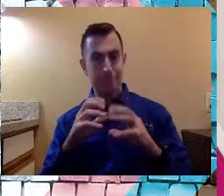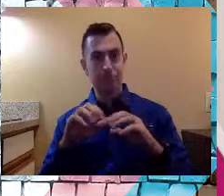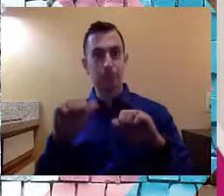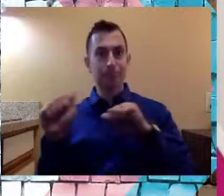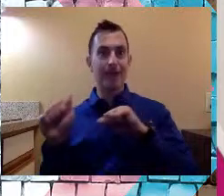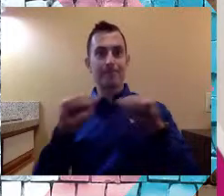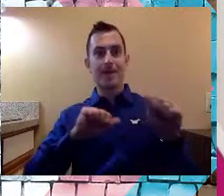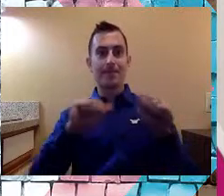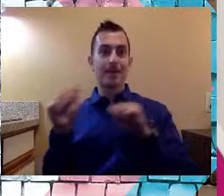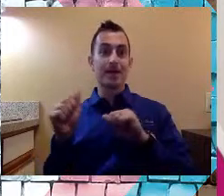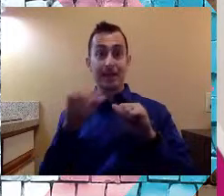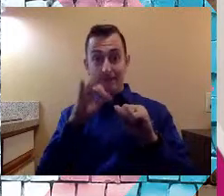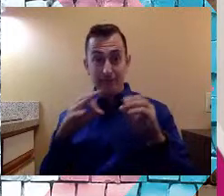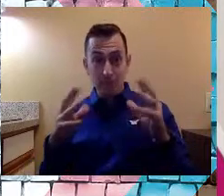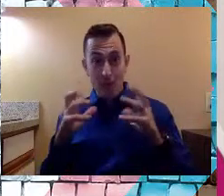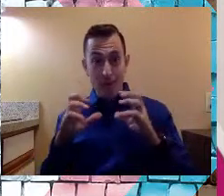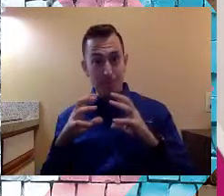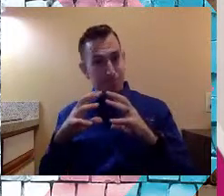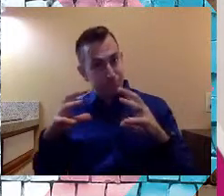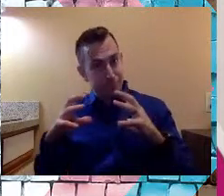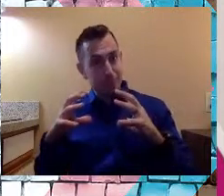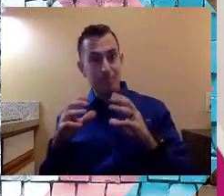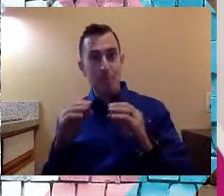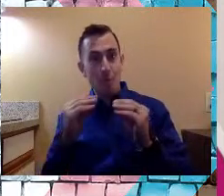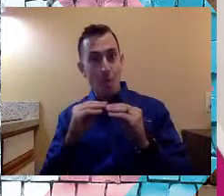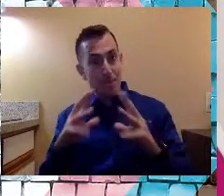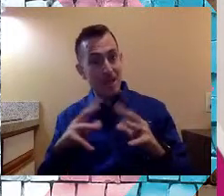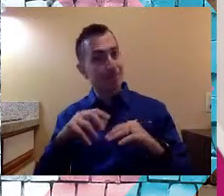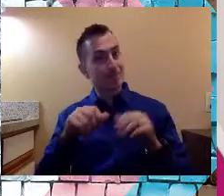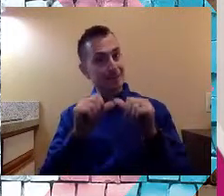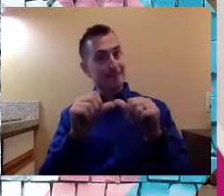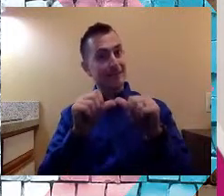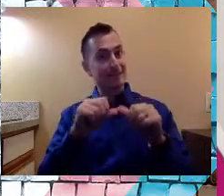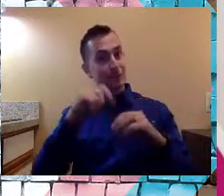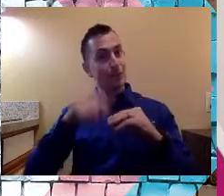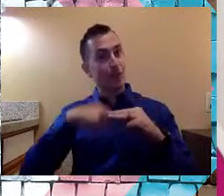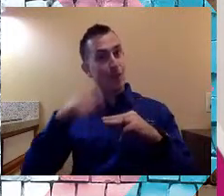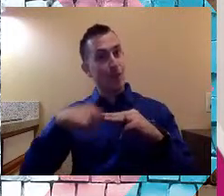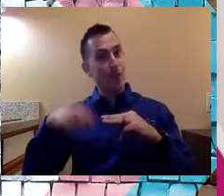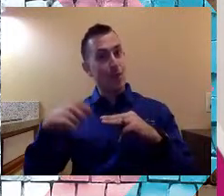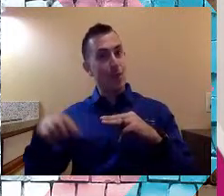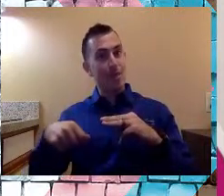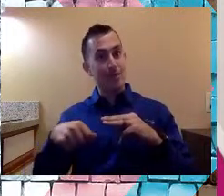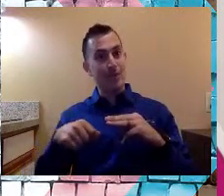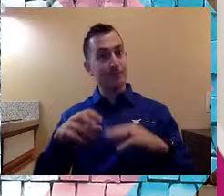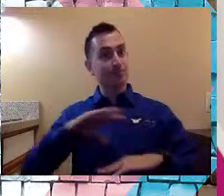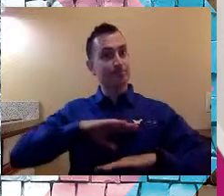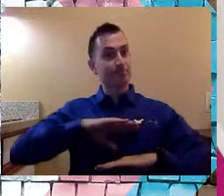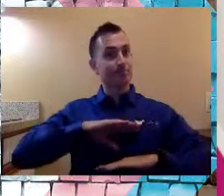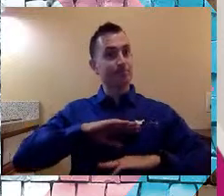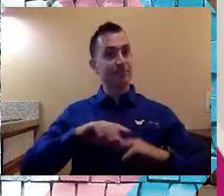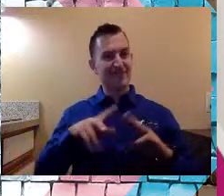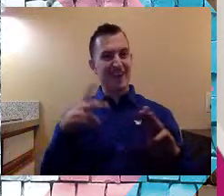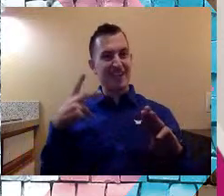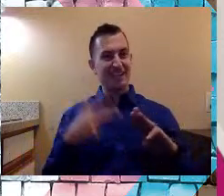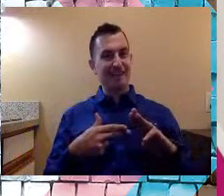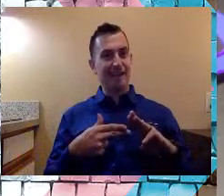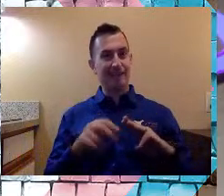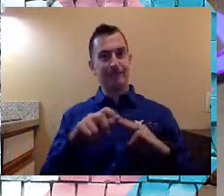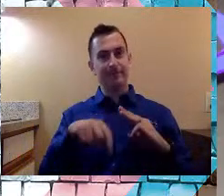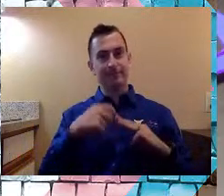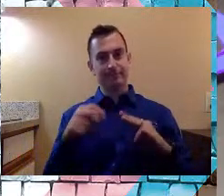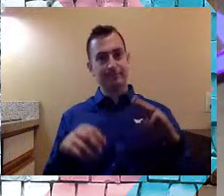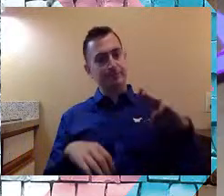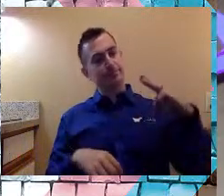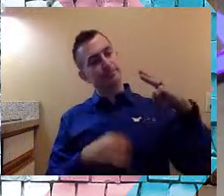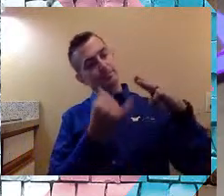So let me wrap, whoa, a little bit more. And then I'm gonna cut it off and leave a little string like